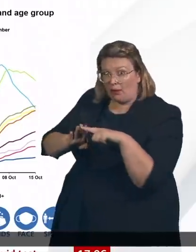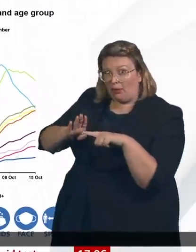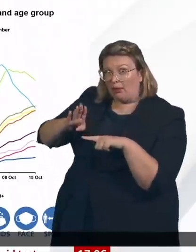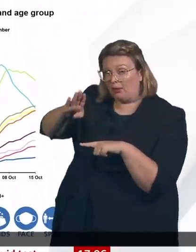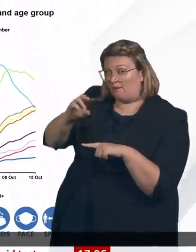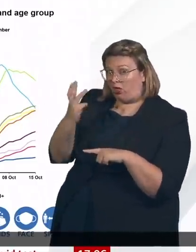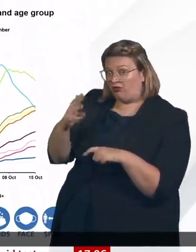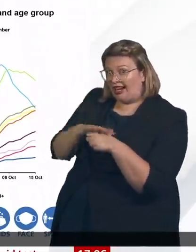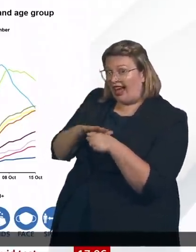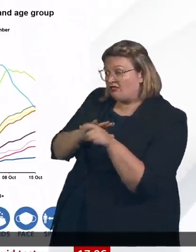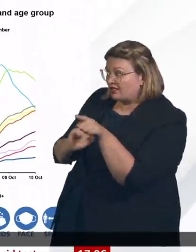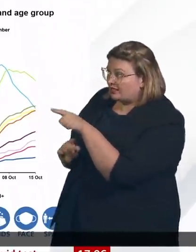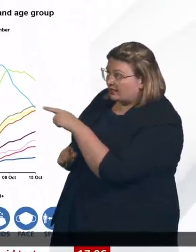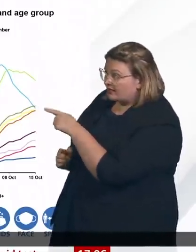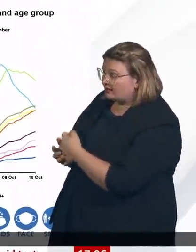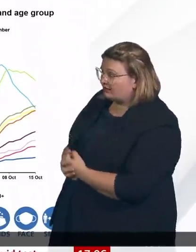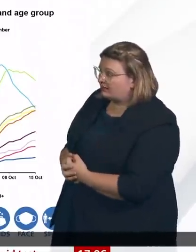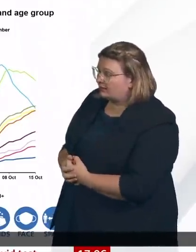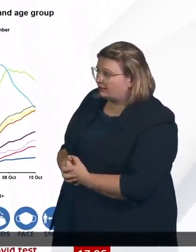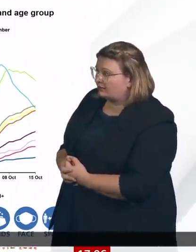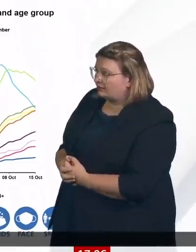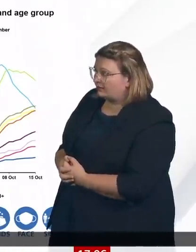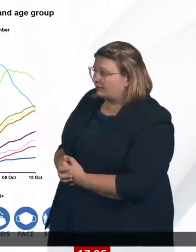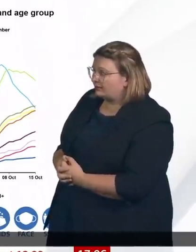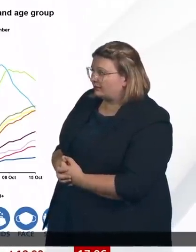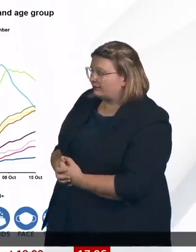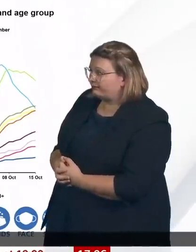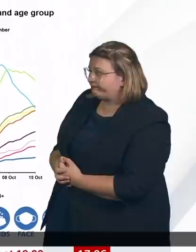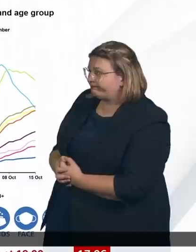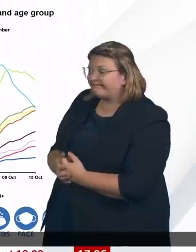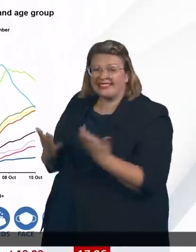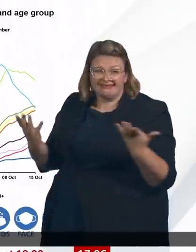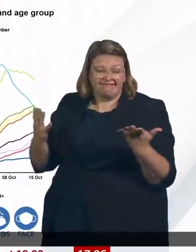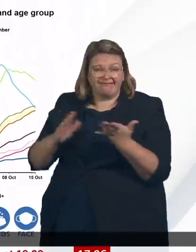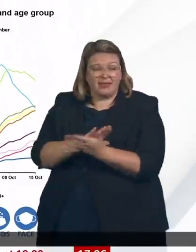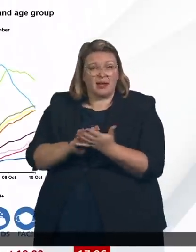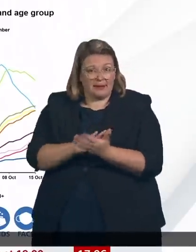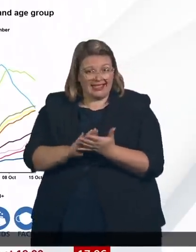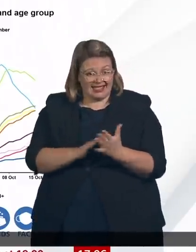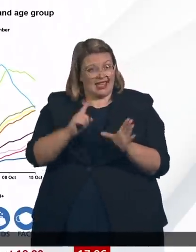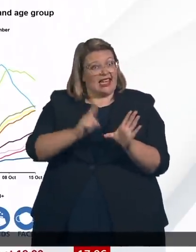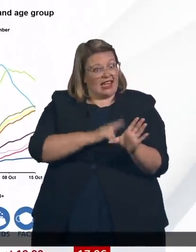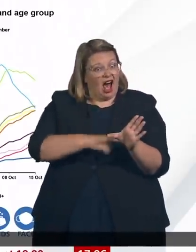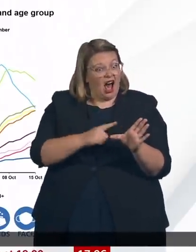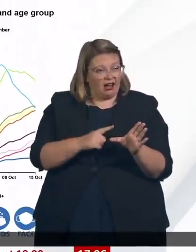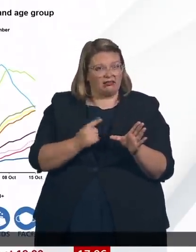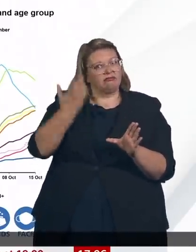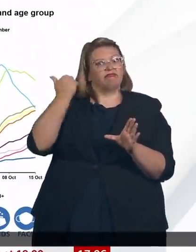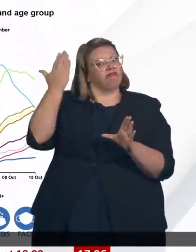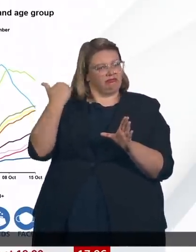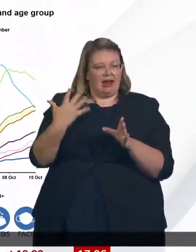case rates. And this really shows us now that the infections which have seeded in the younger age groups are